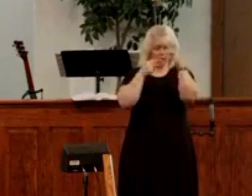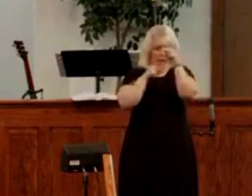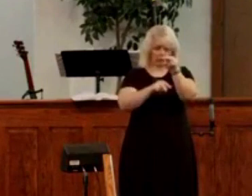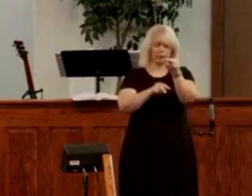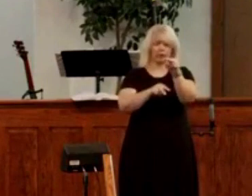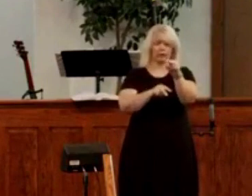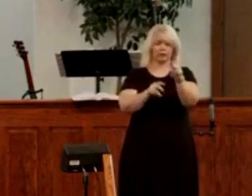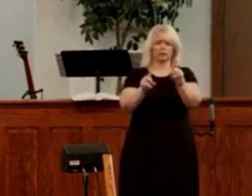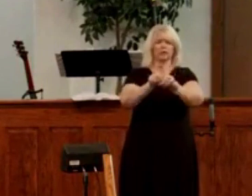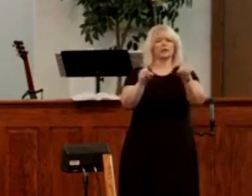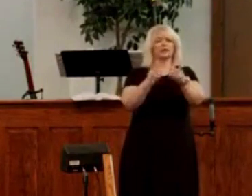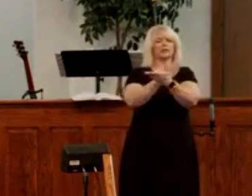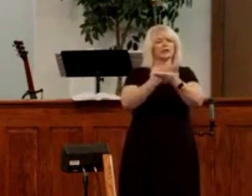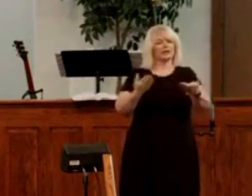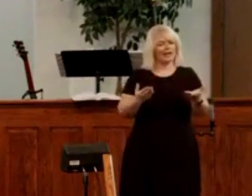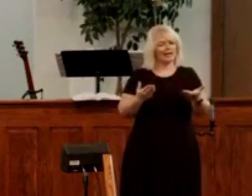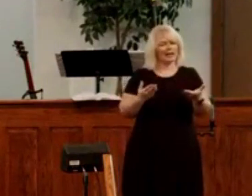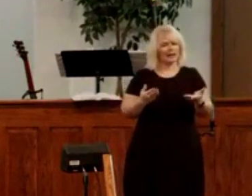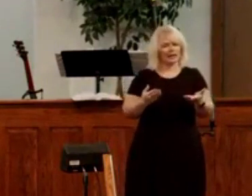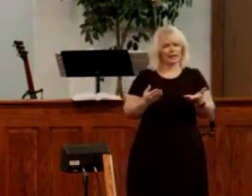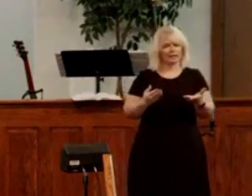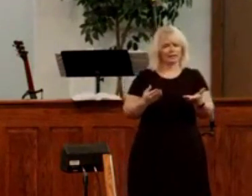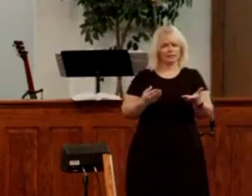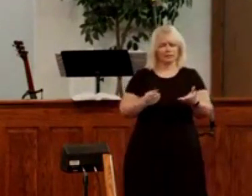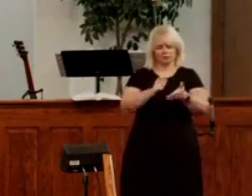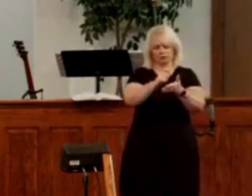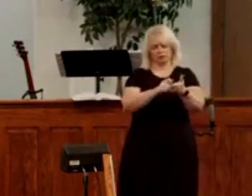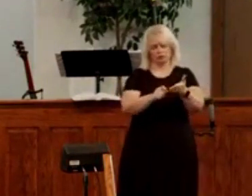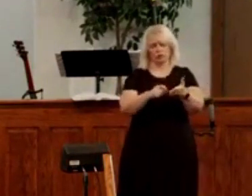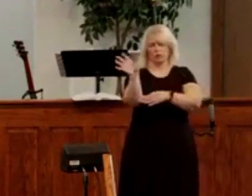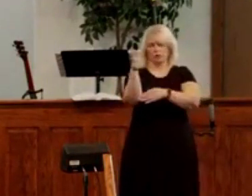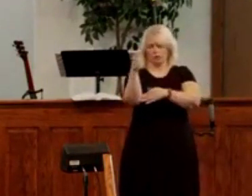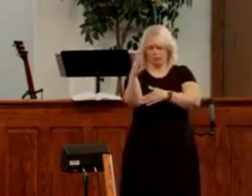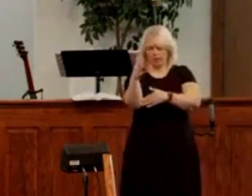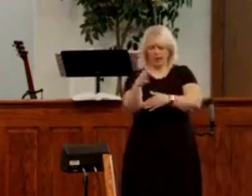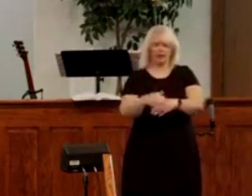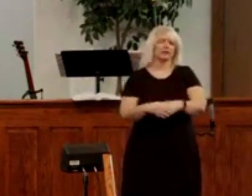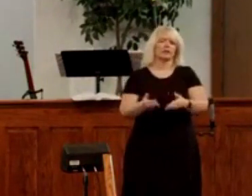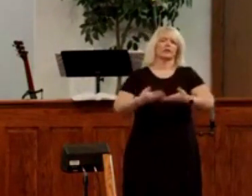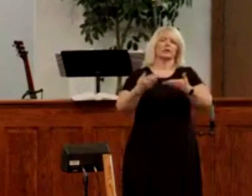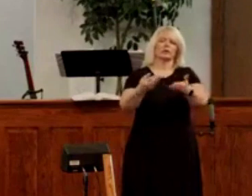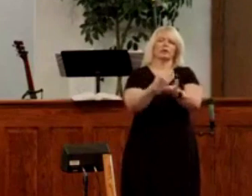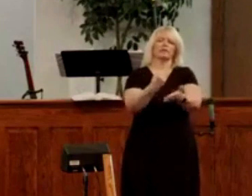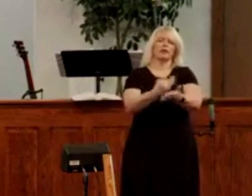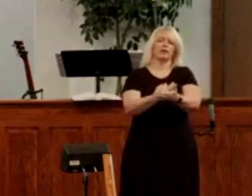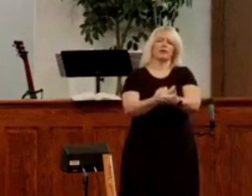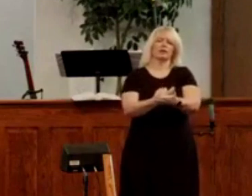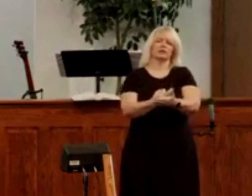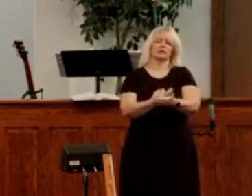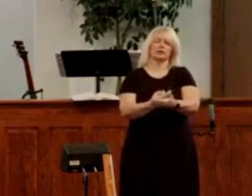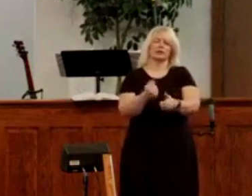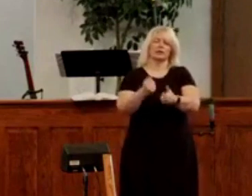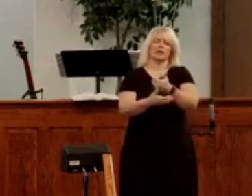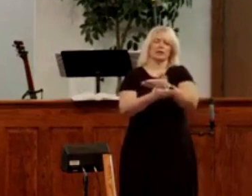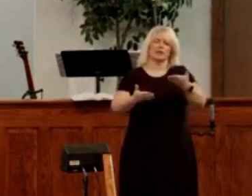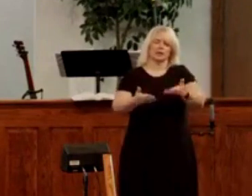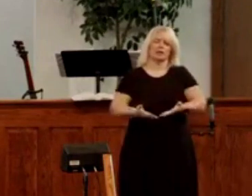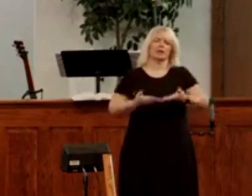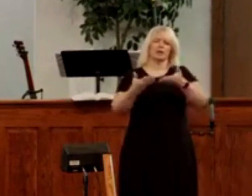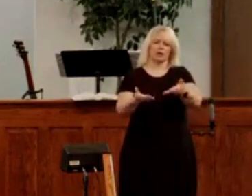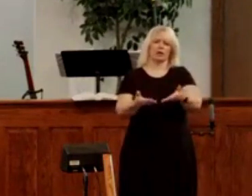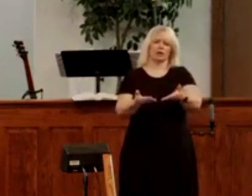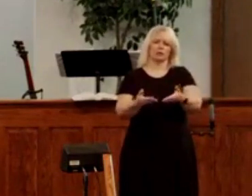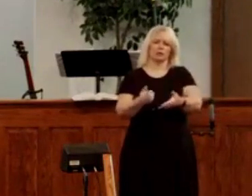There's some different things you can write on a flag, you can give financially, and all the proceeds will go to help